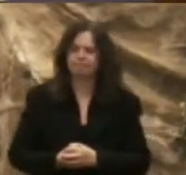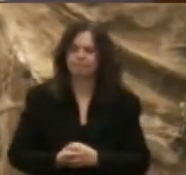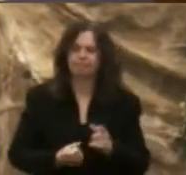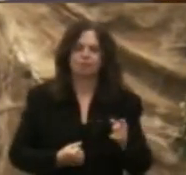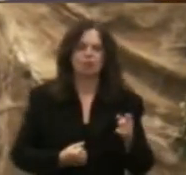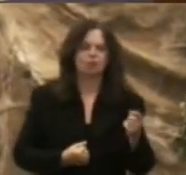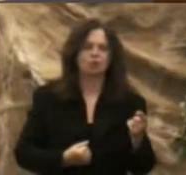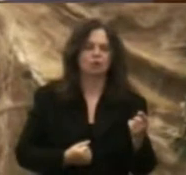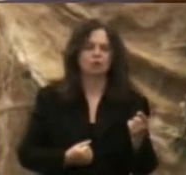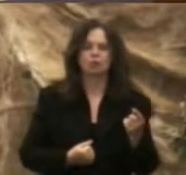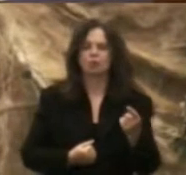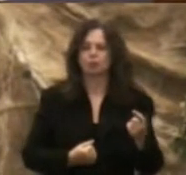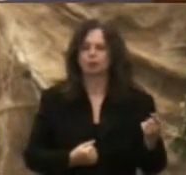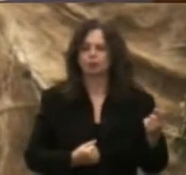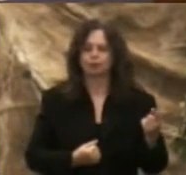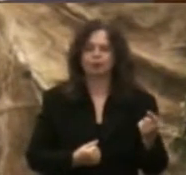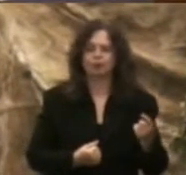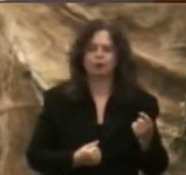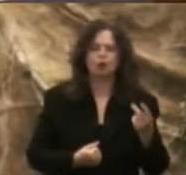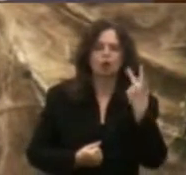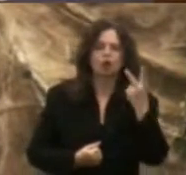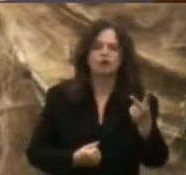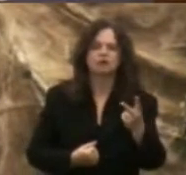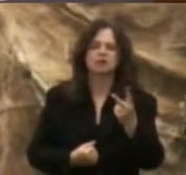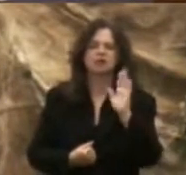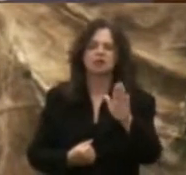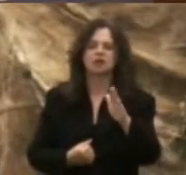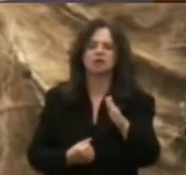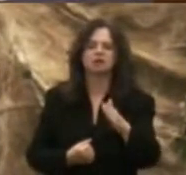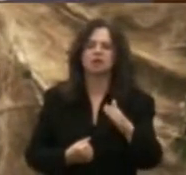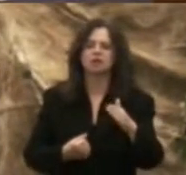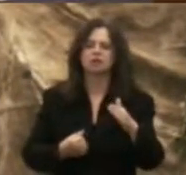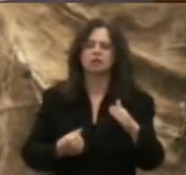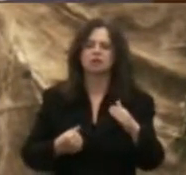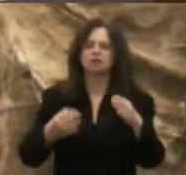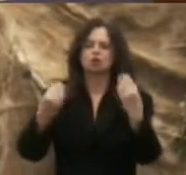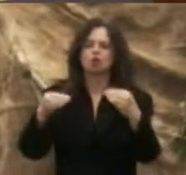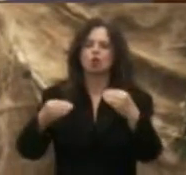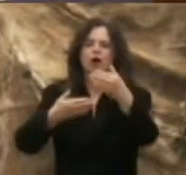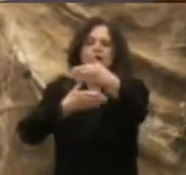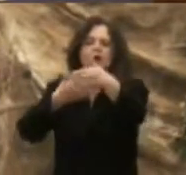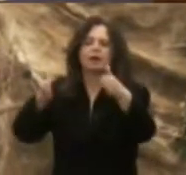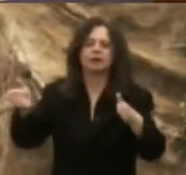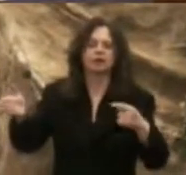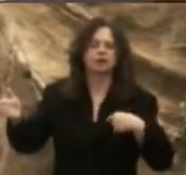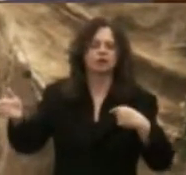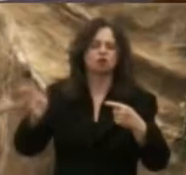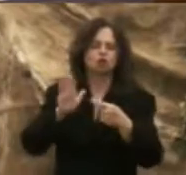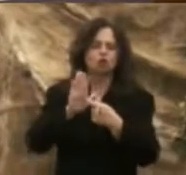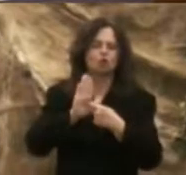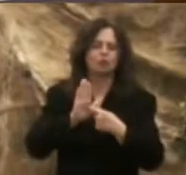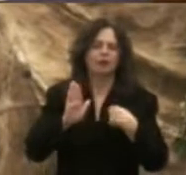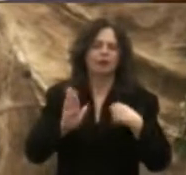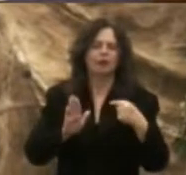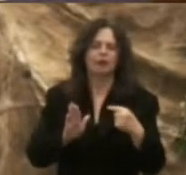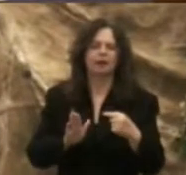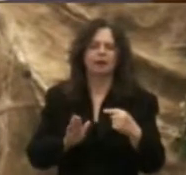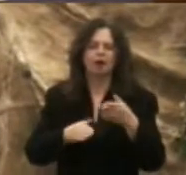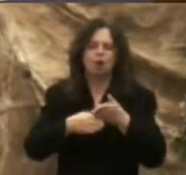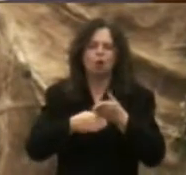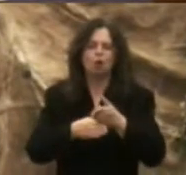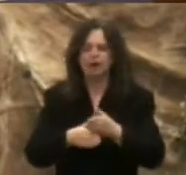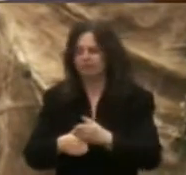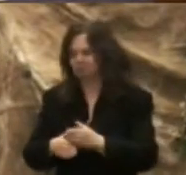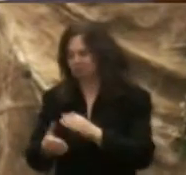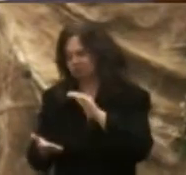halfway wall in his shop, he pointed to a little pile of wood. A